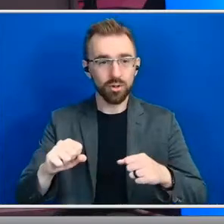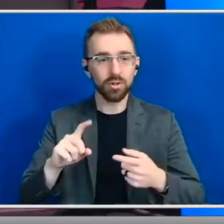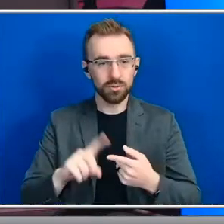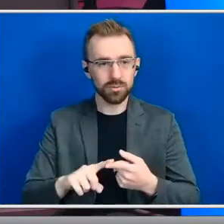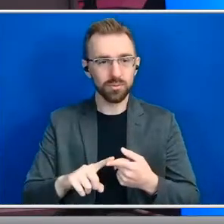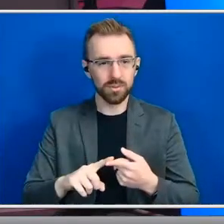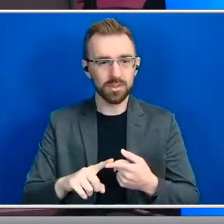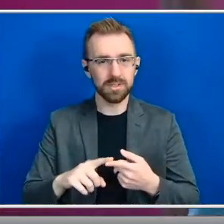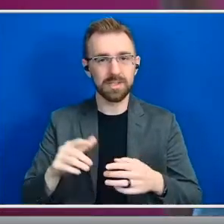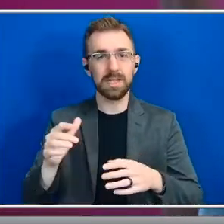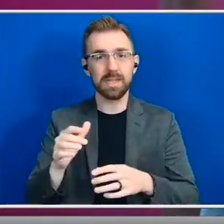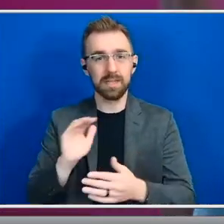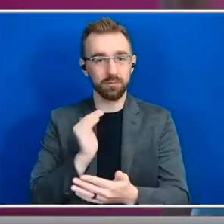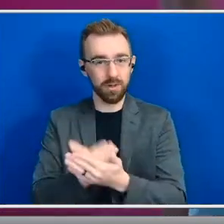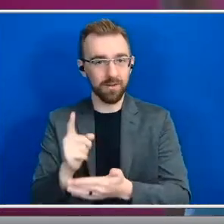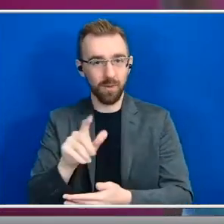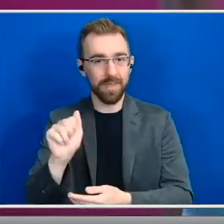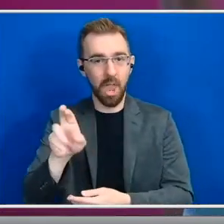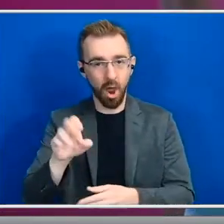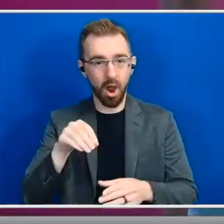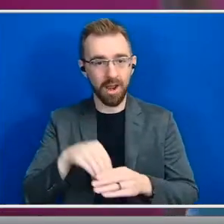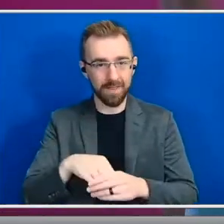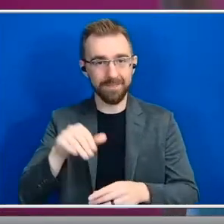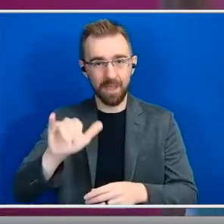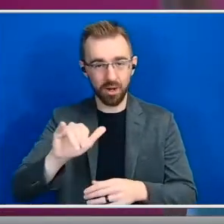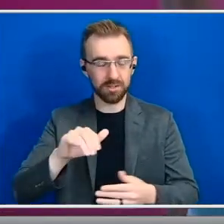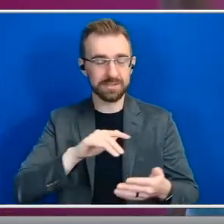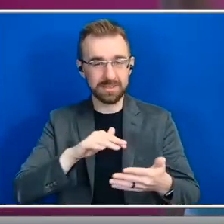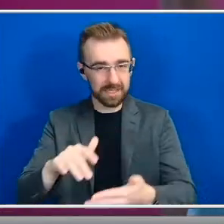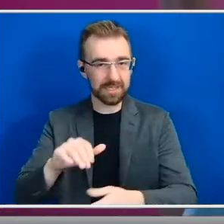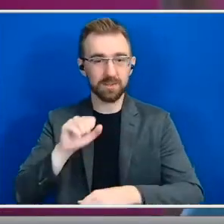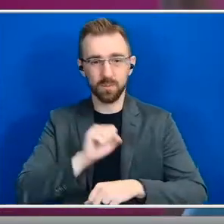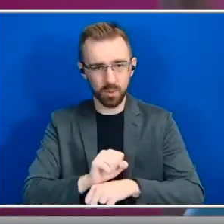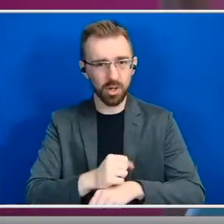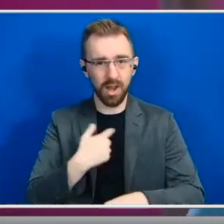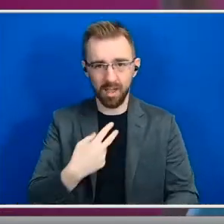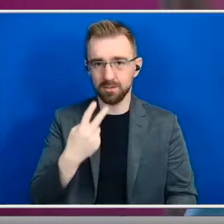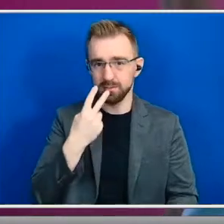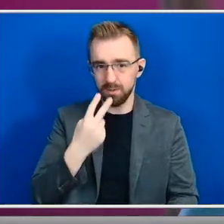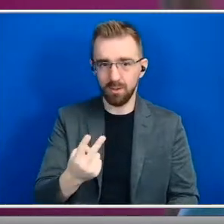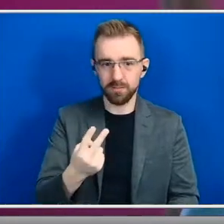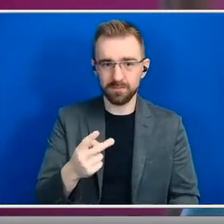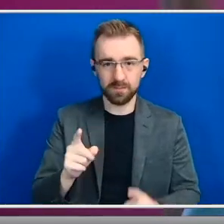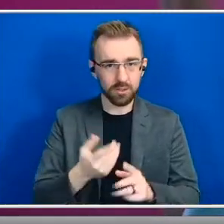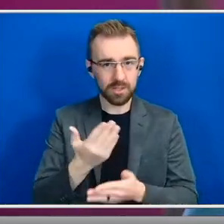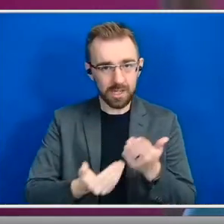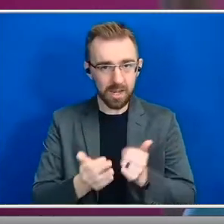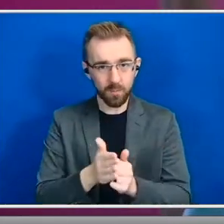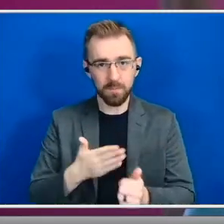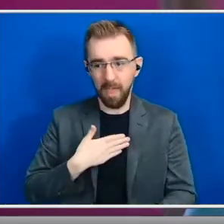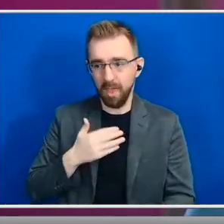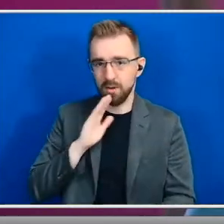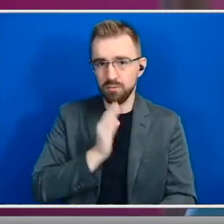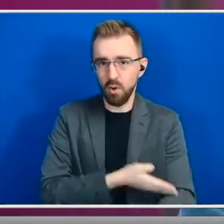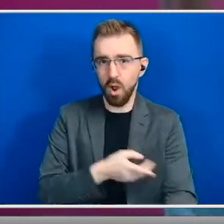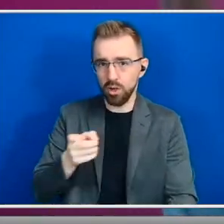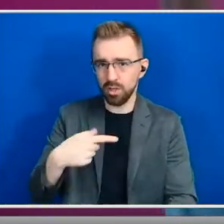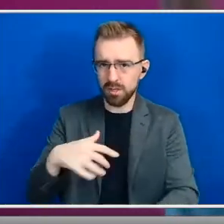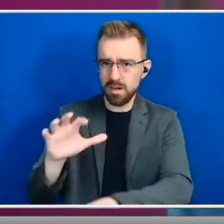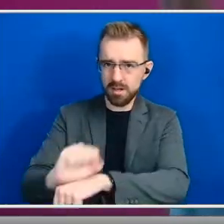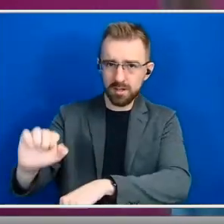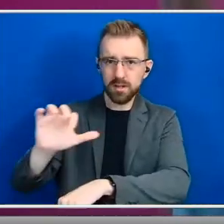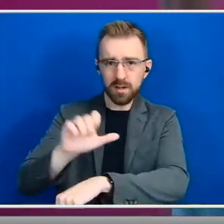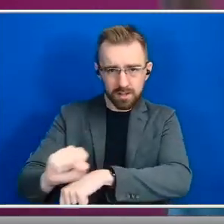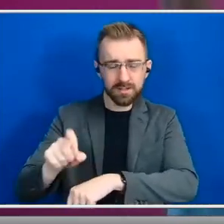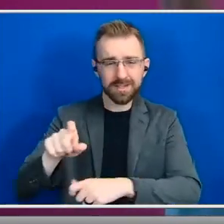Yeah. to where they are, and the studies and the work. I mean, I saw it firsthand with my daughter, and there's a certain respect